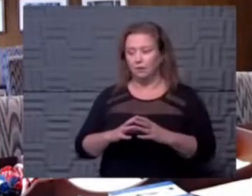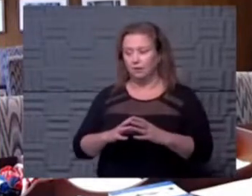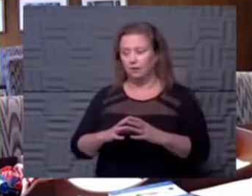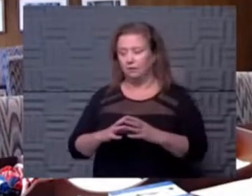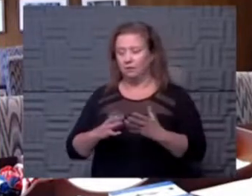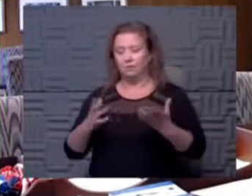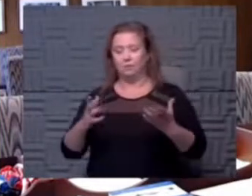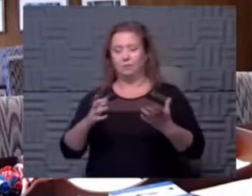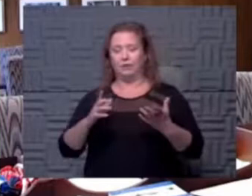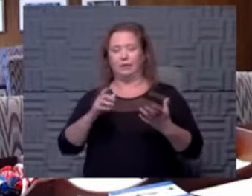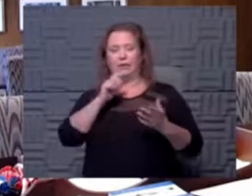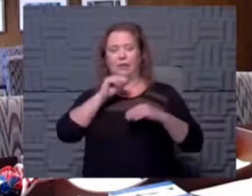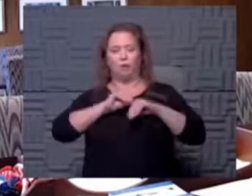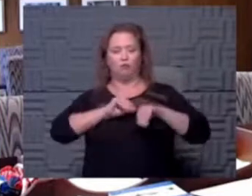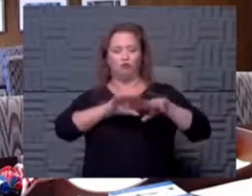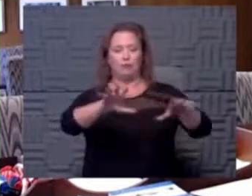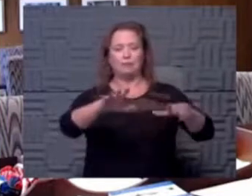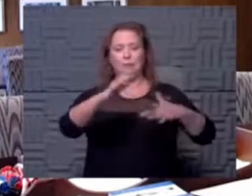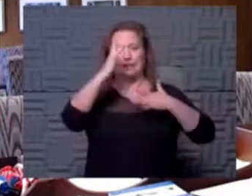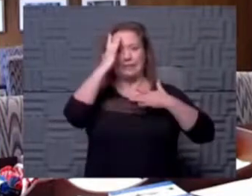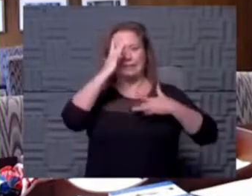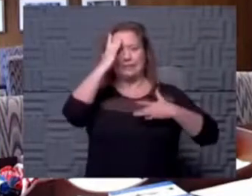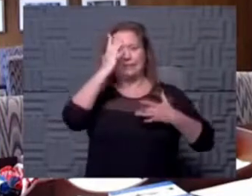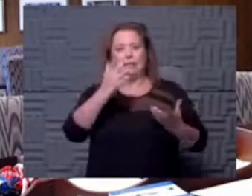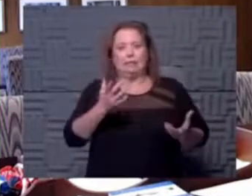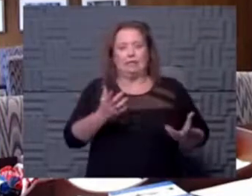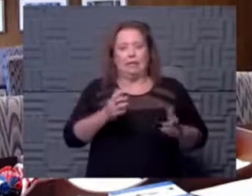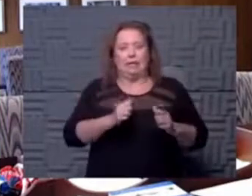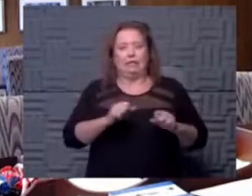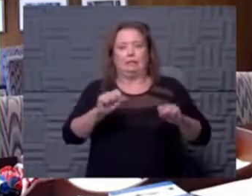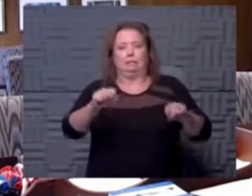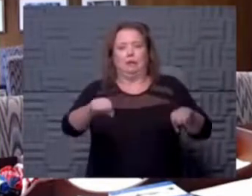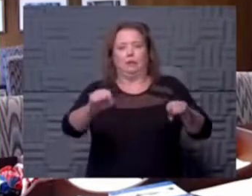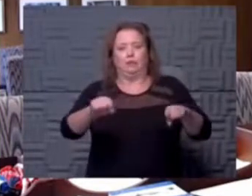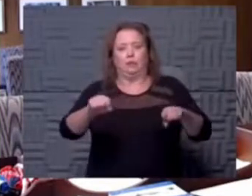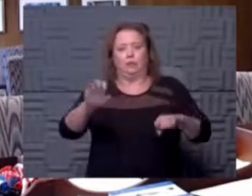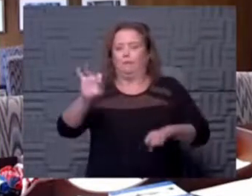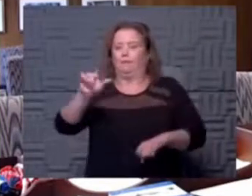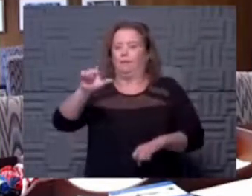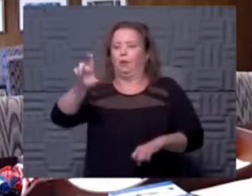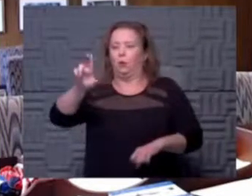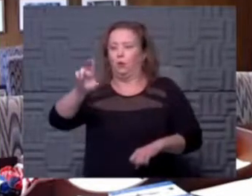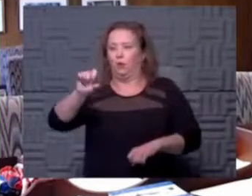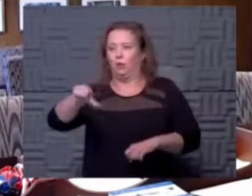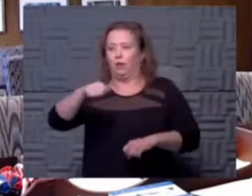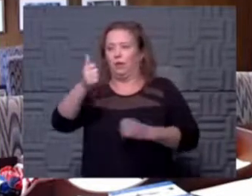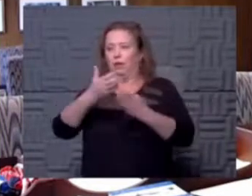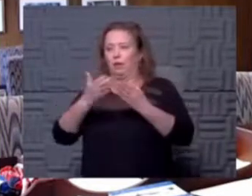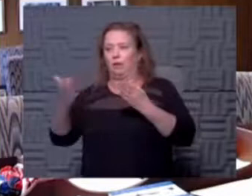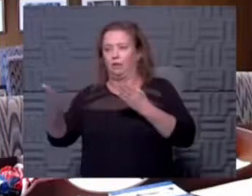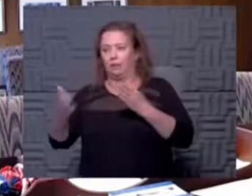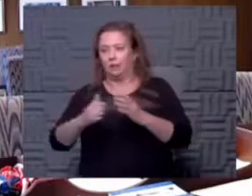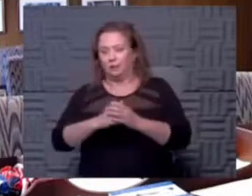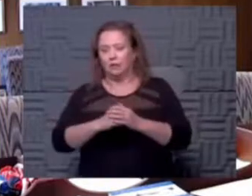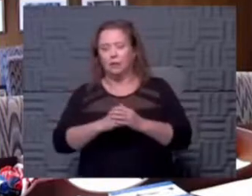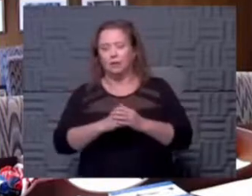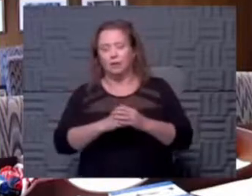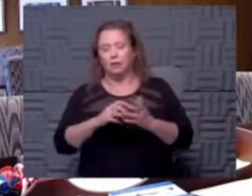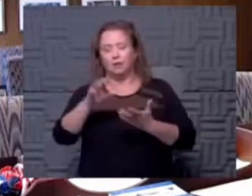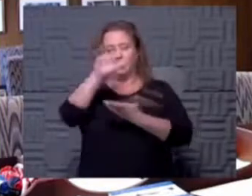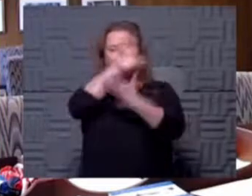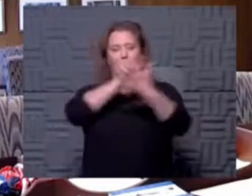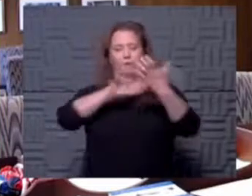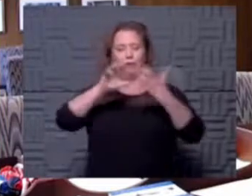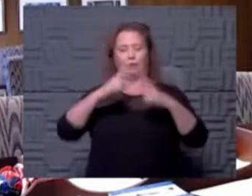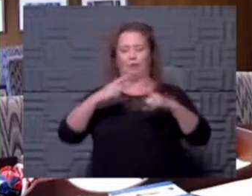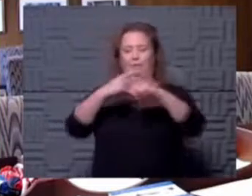they don't really transmit the disease as much as the flu and other things. So there's a lot of